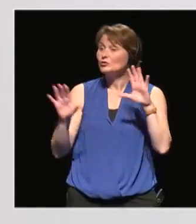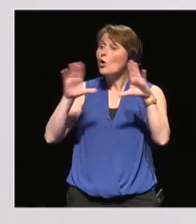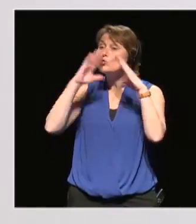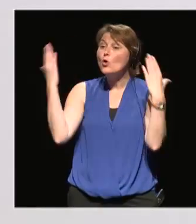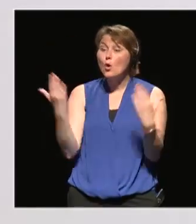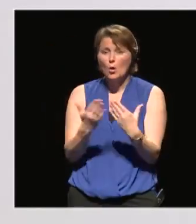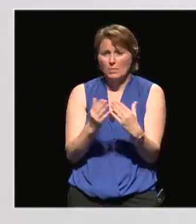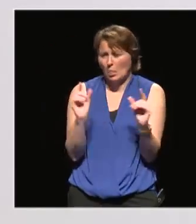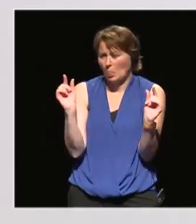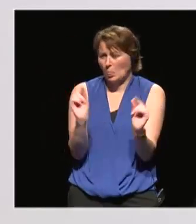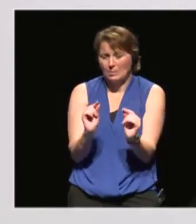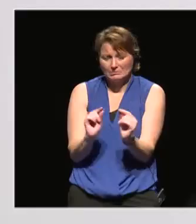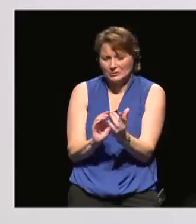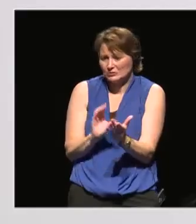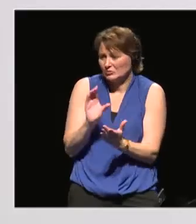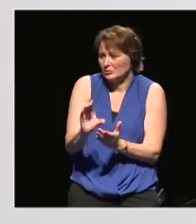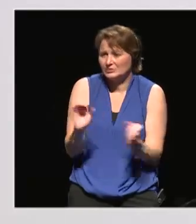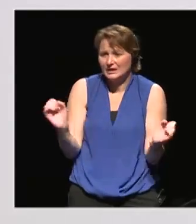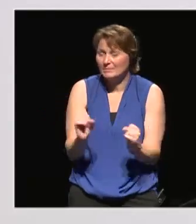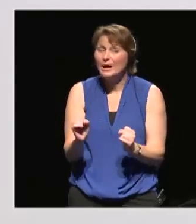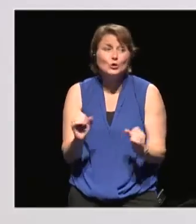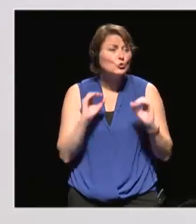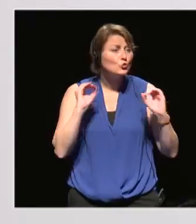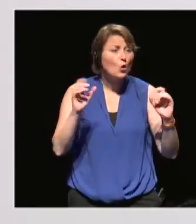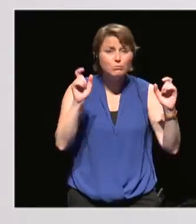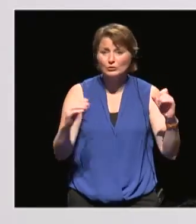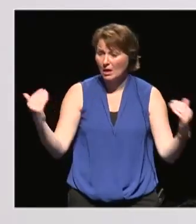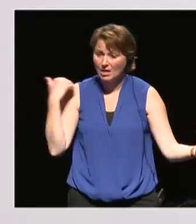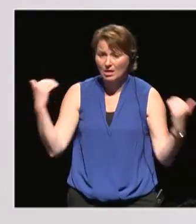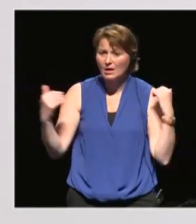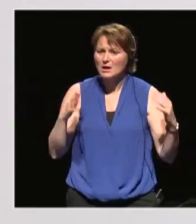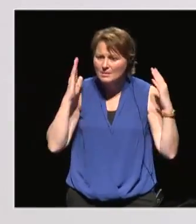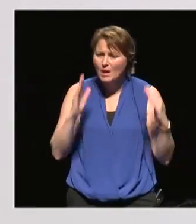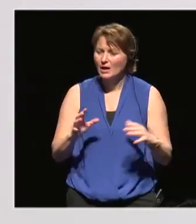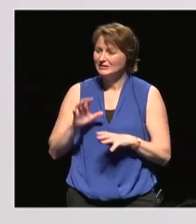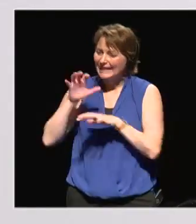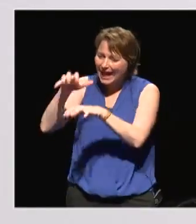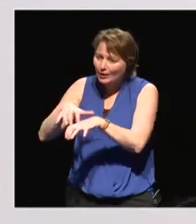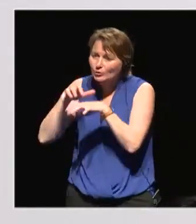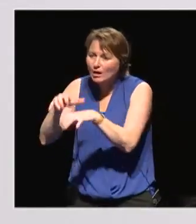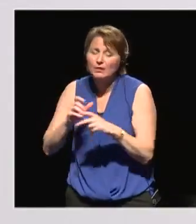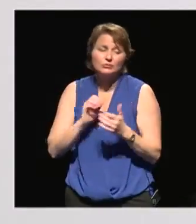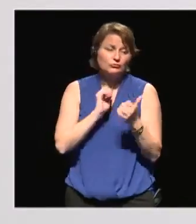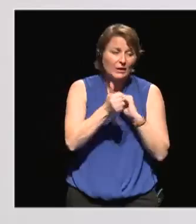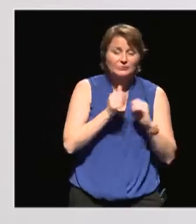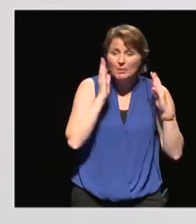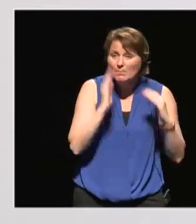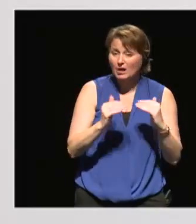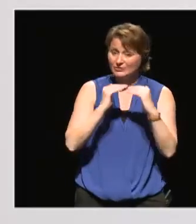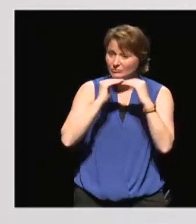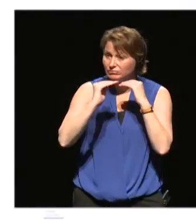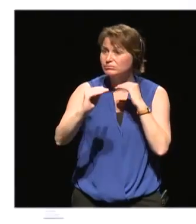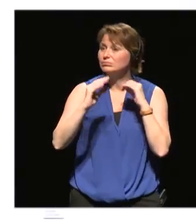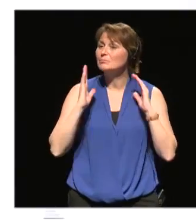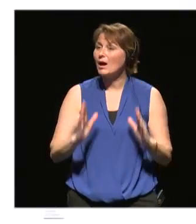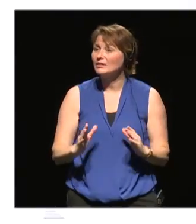contributions. But the point is, nobody is telling us to go sustainable in our agriculture and in our transport. We are doing it. And why